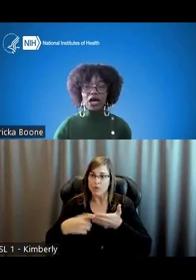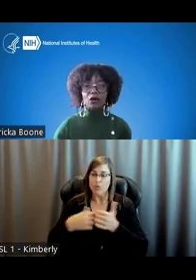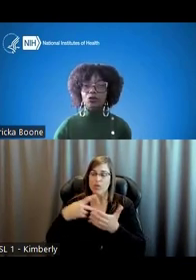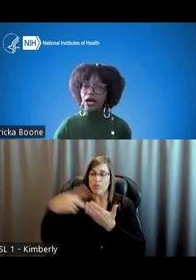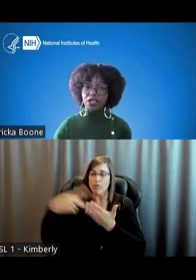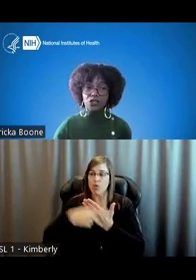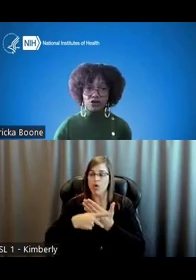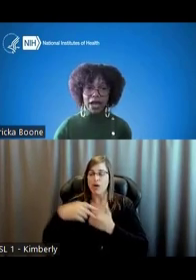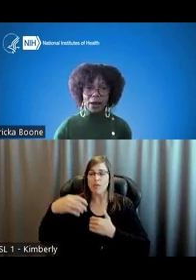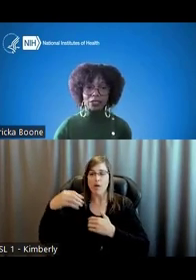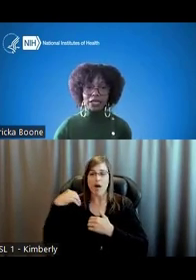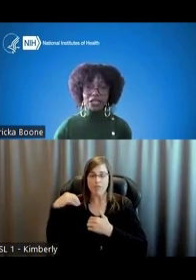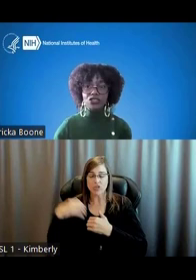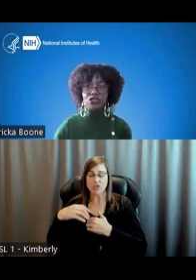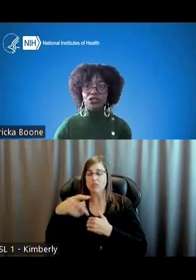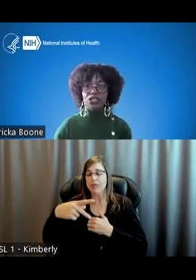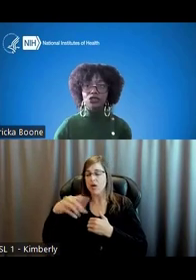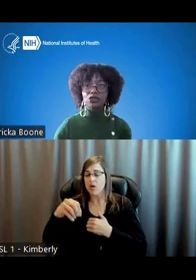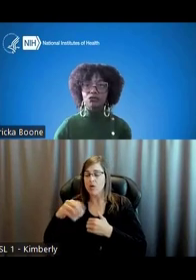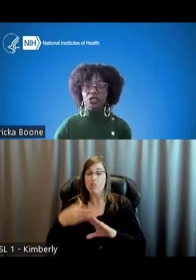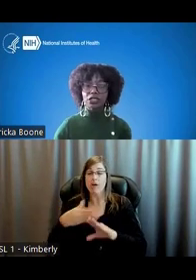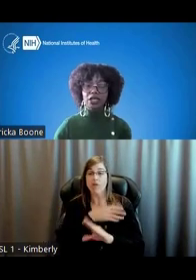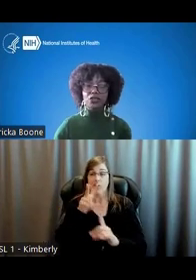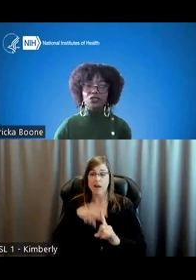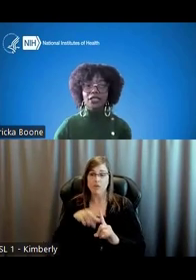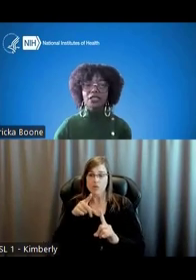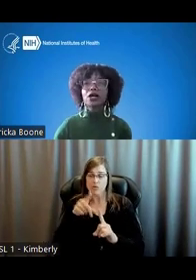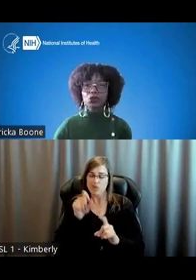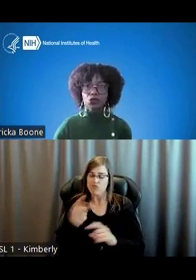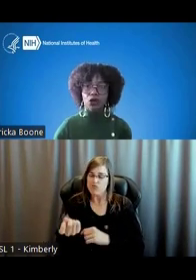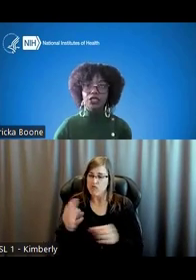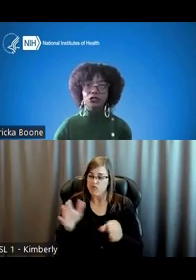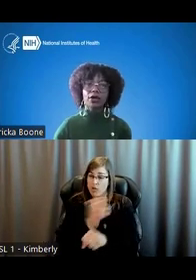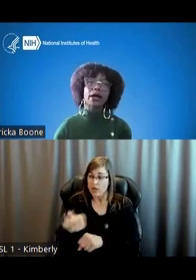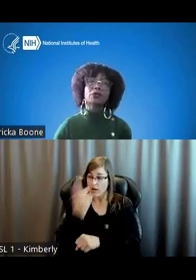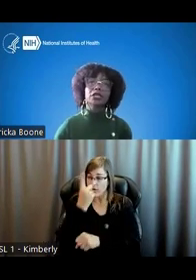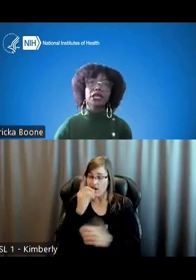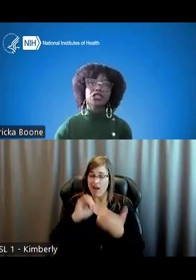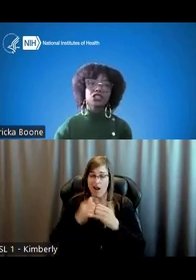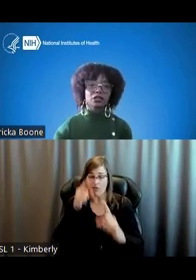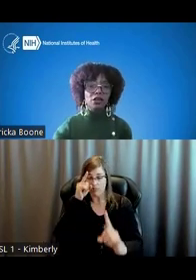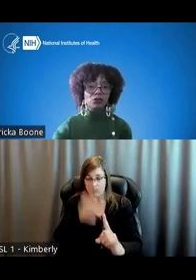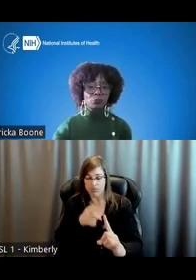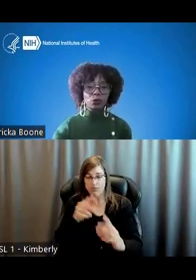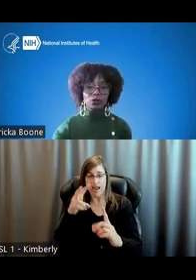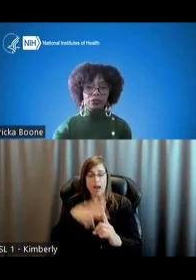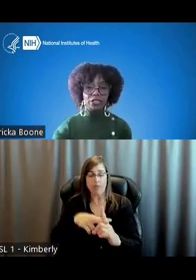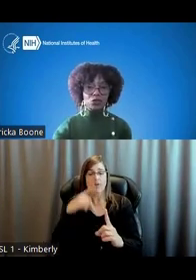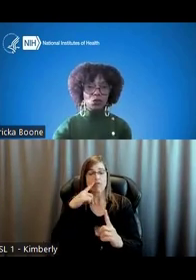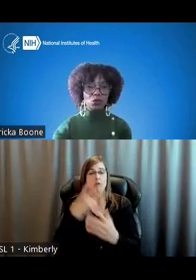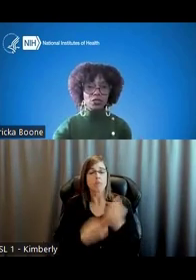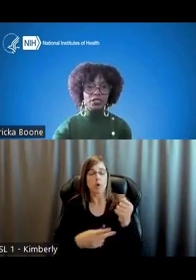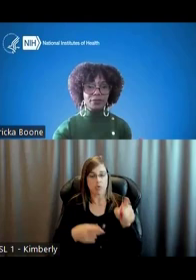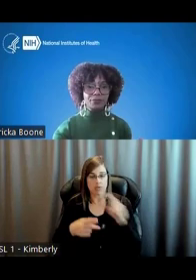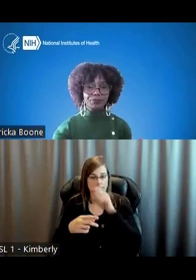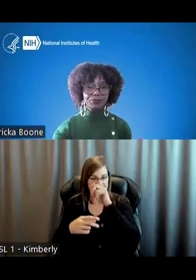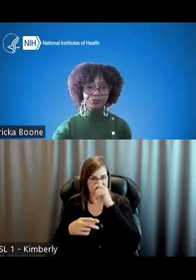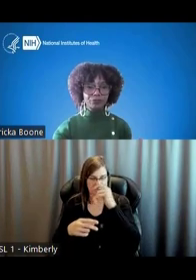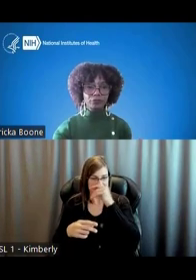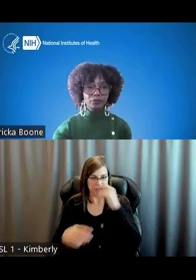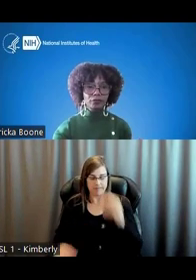officer prior to your application so that you can really understand how to target your application for both of these